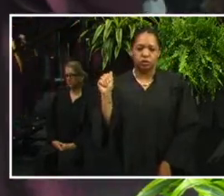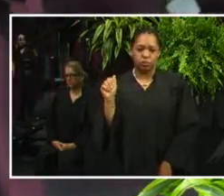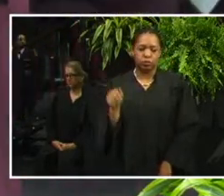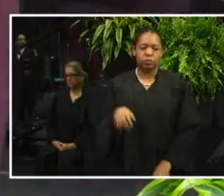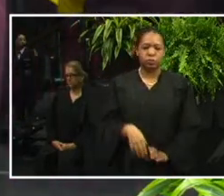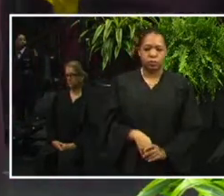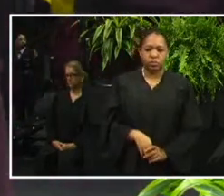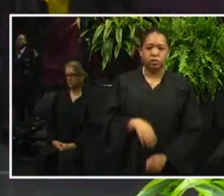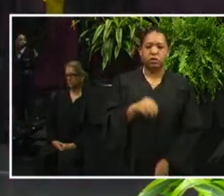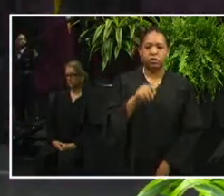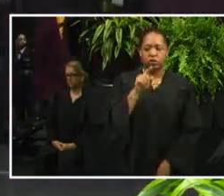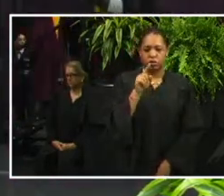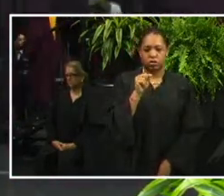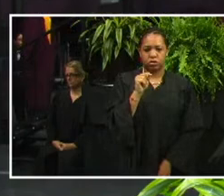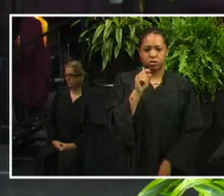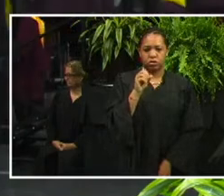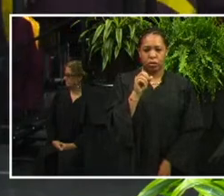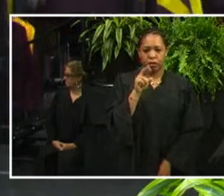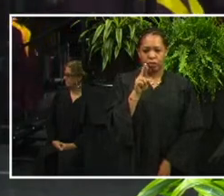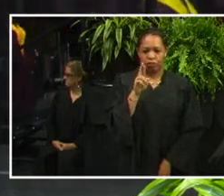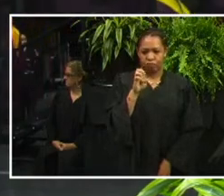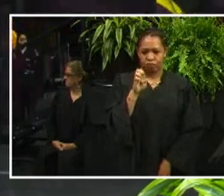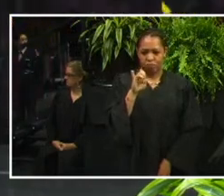Terrell Jaheim Hedman.